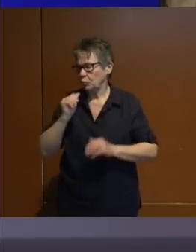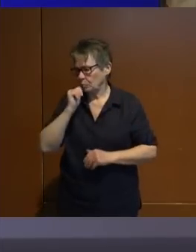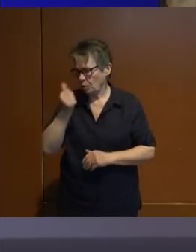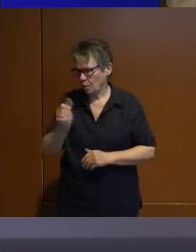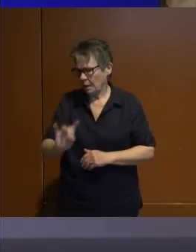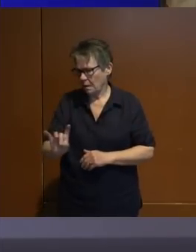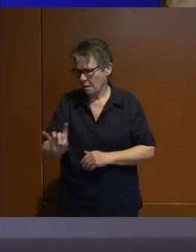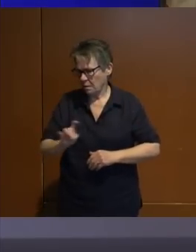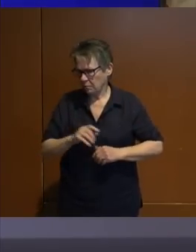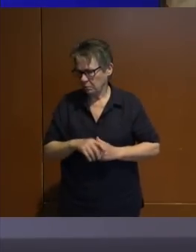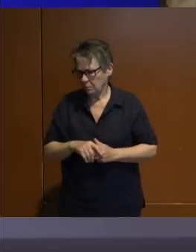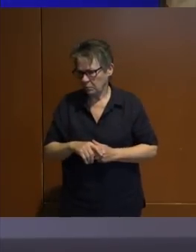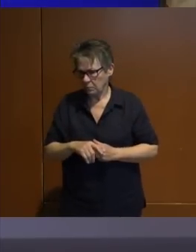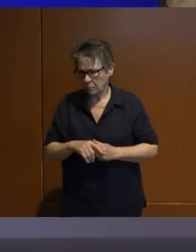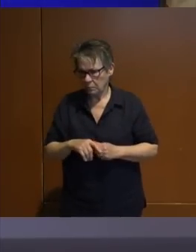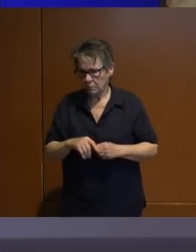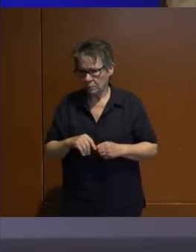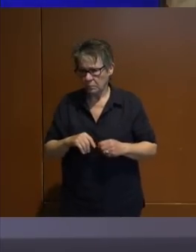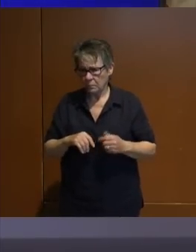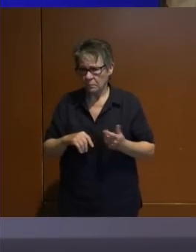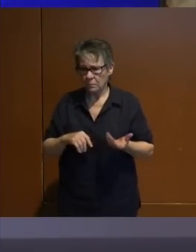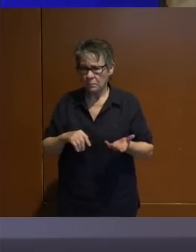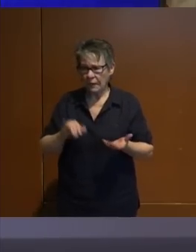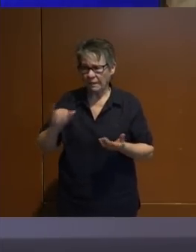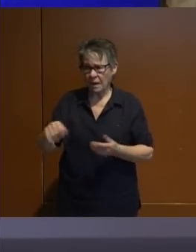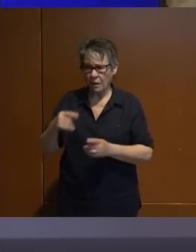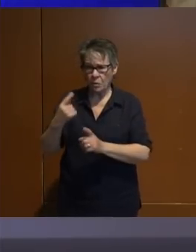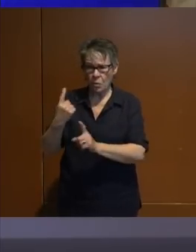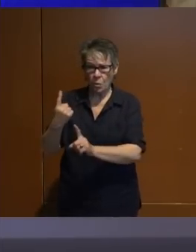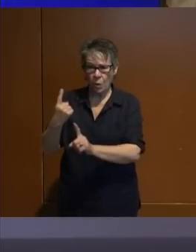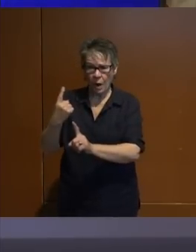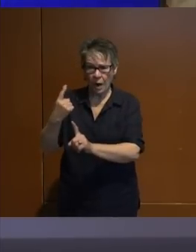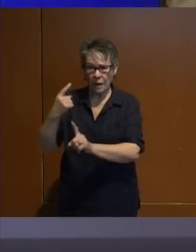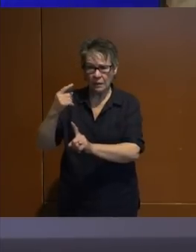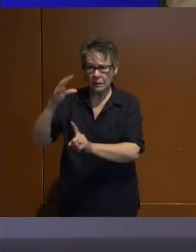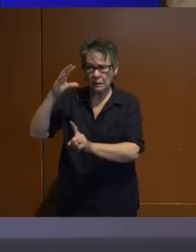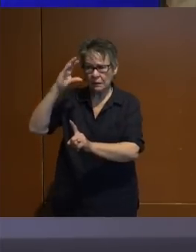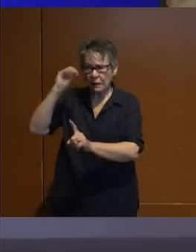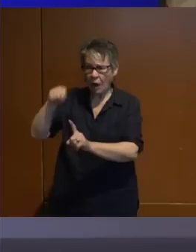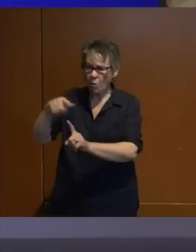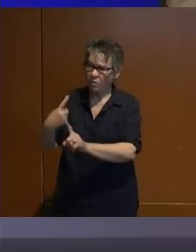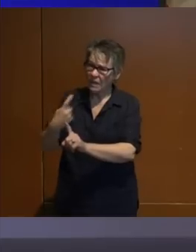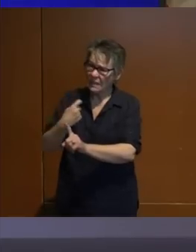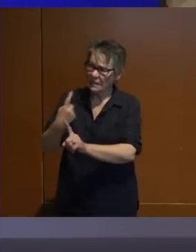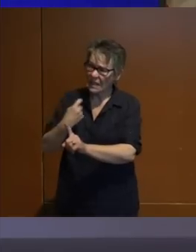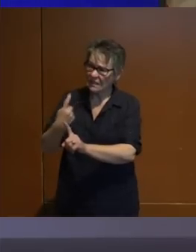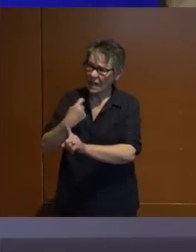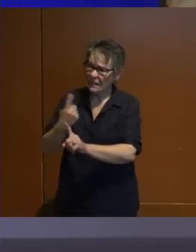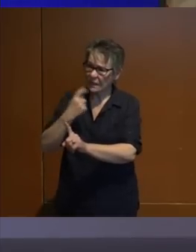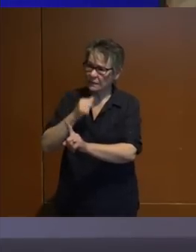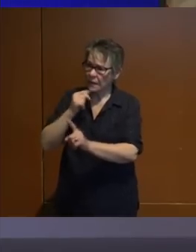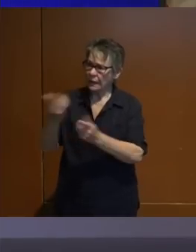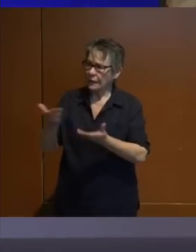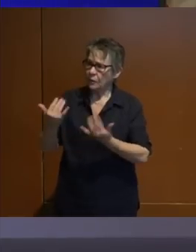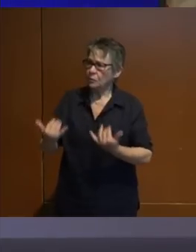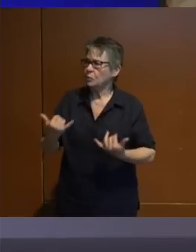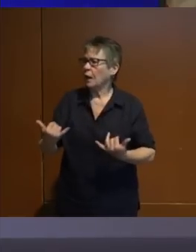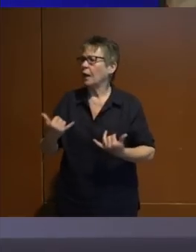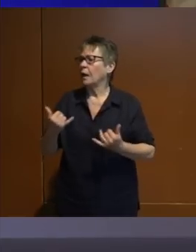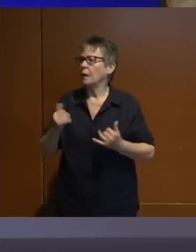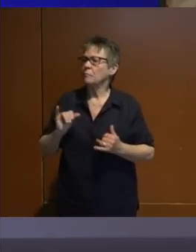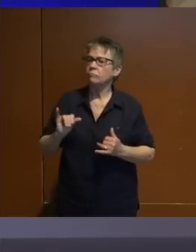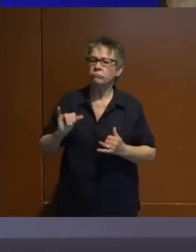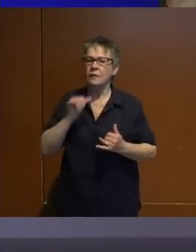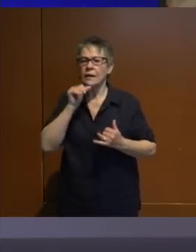probably feels as though he had achieved some sort of modicum of success here. What's that? He wasn't let in. That was